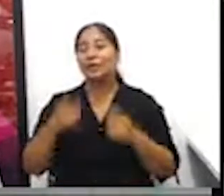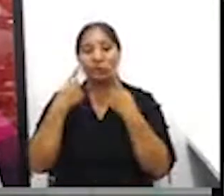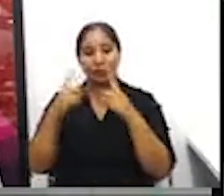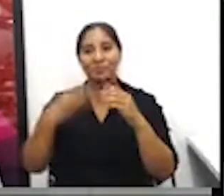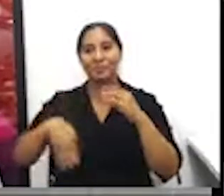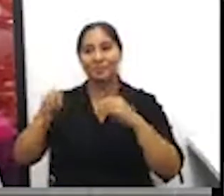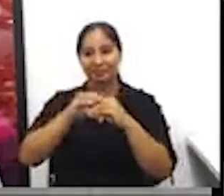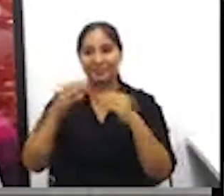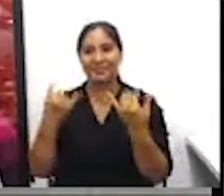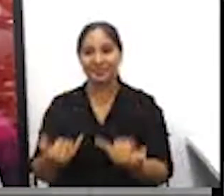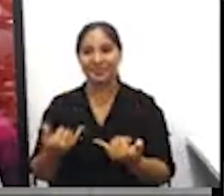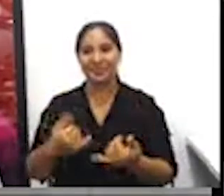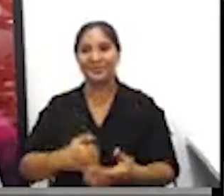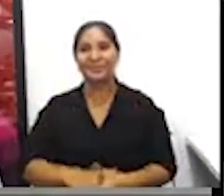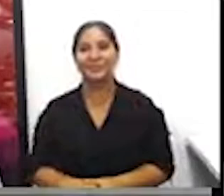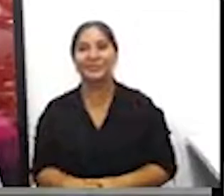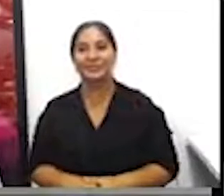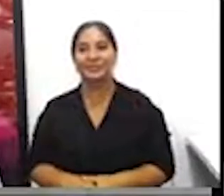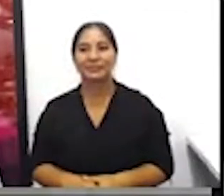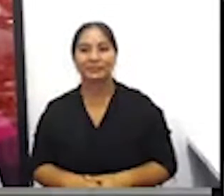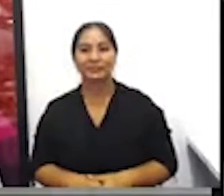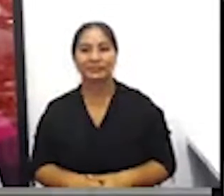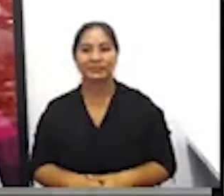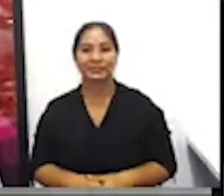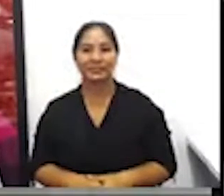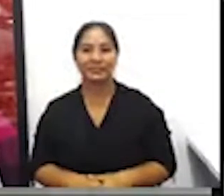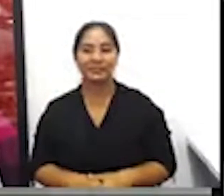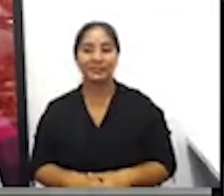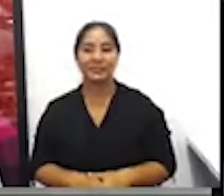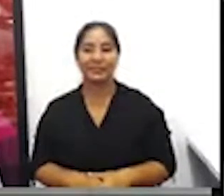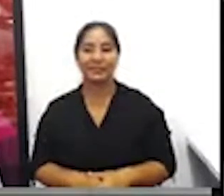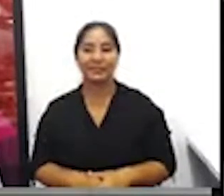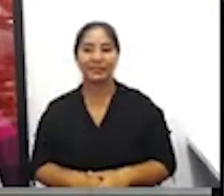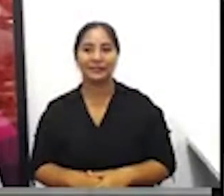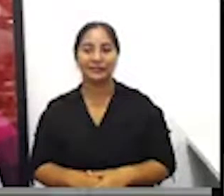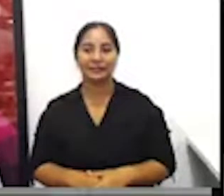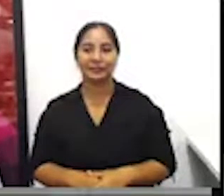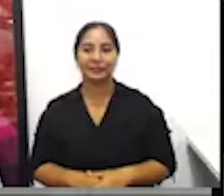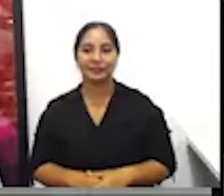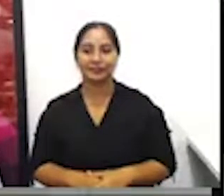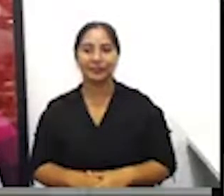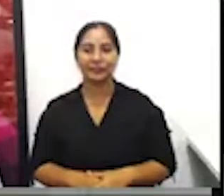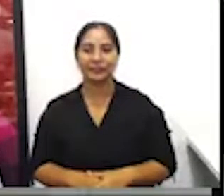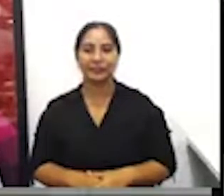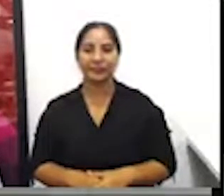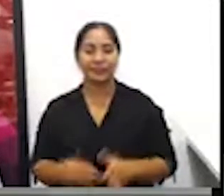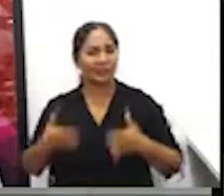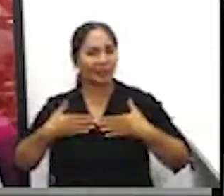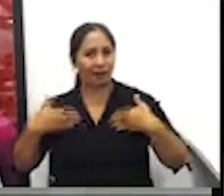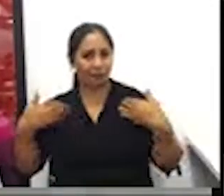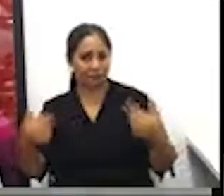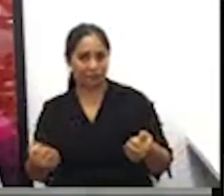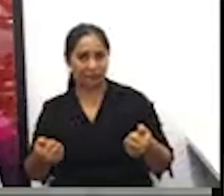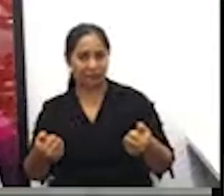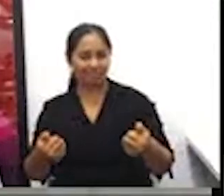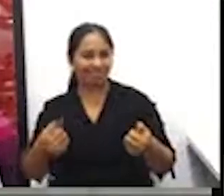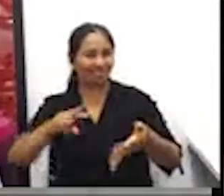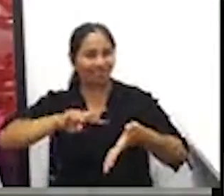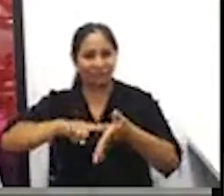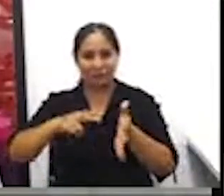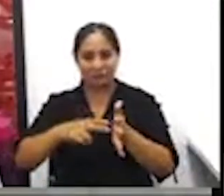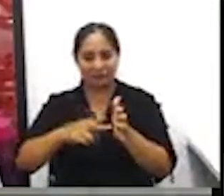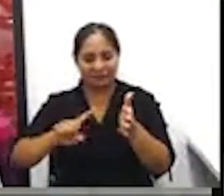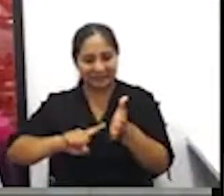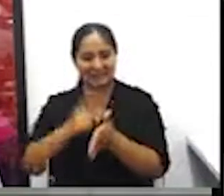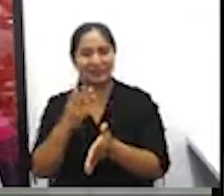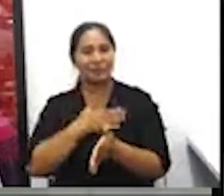Fun's probably not the first word that comes to mind in these jobs, but it is important to have some fun. It is